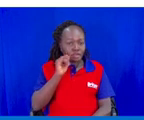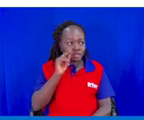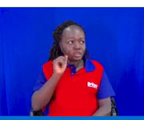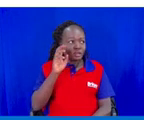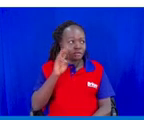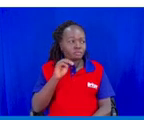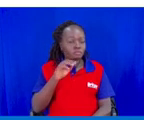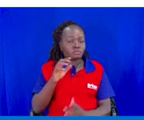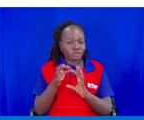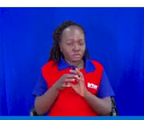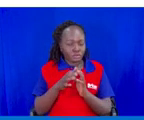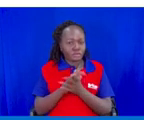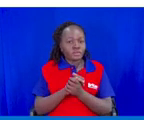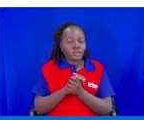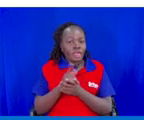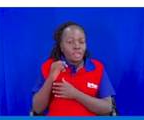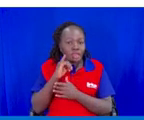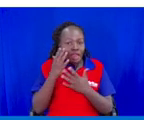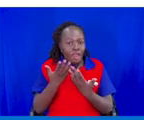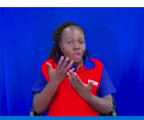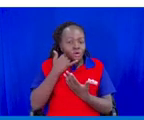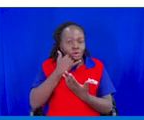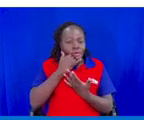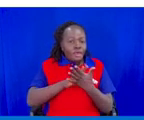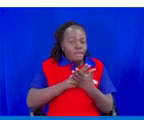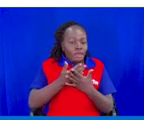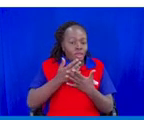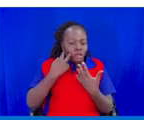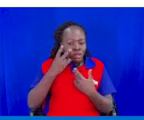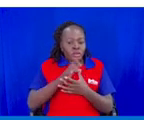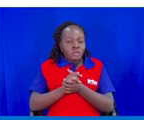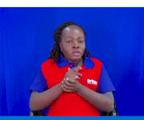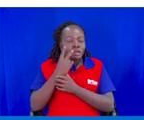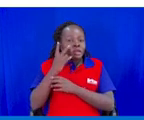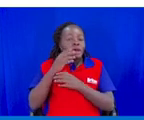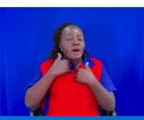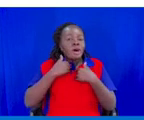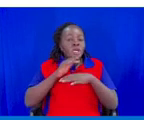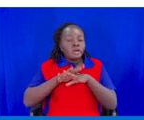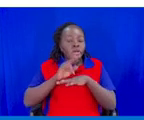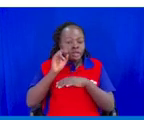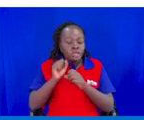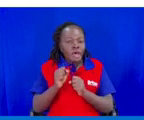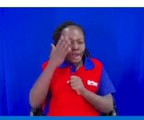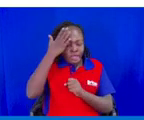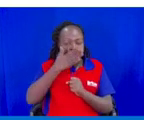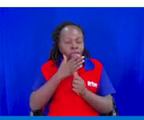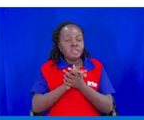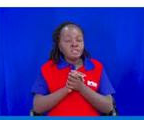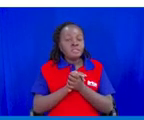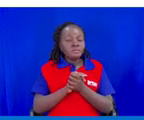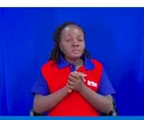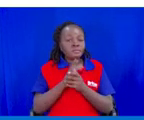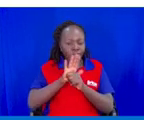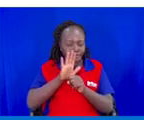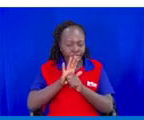is how the mobile application looks like. You can see it has a very nice user interface, meaning that a lot of people have spent a lot of effort